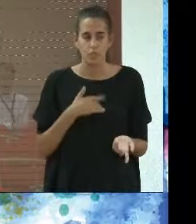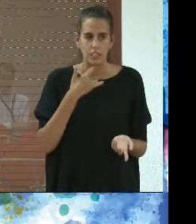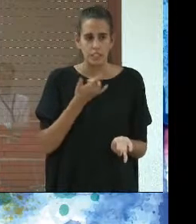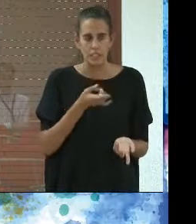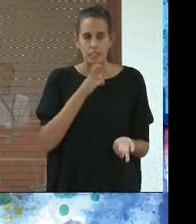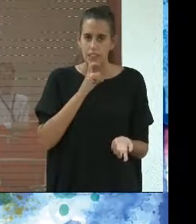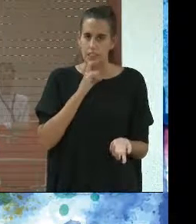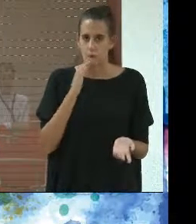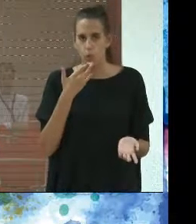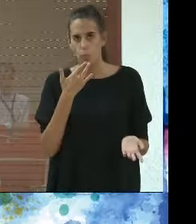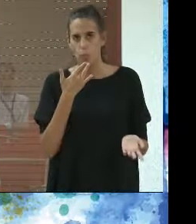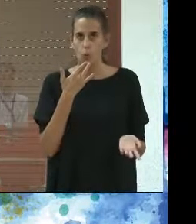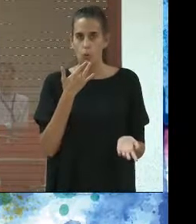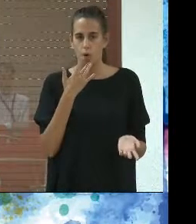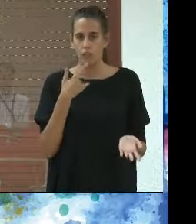we